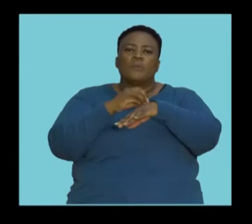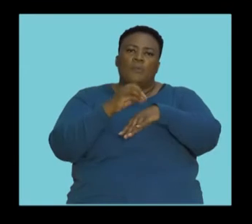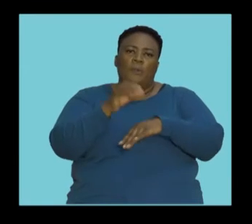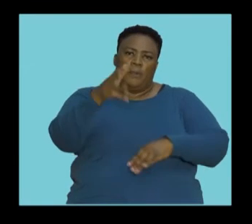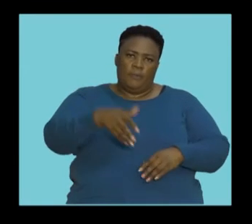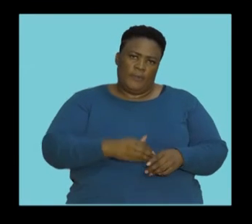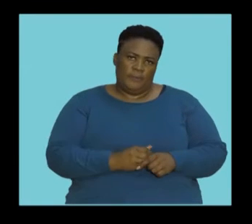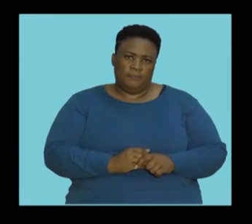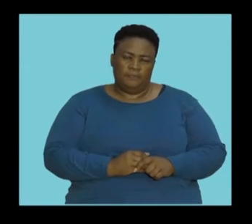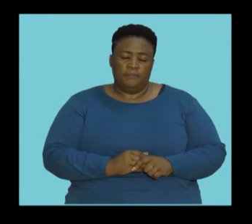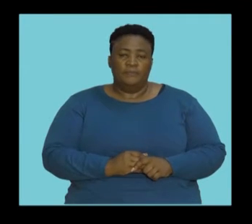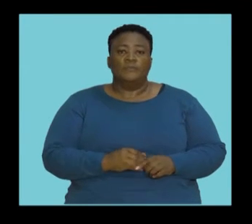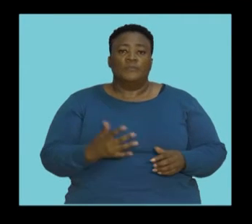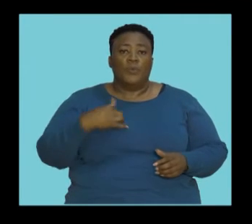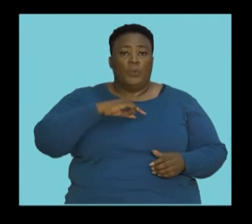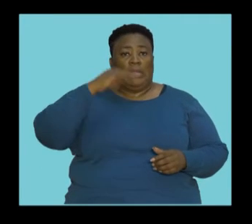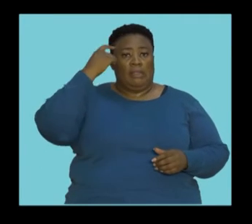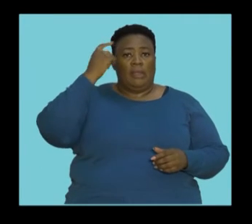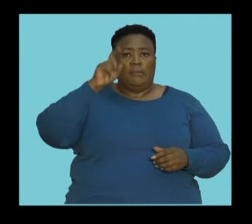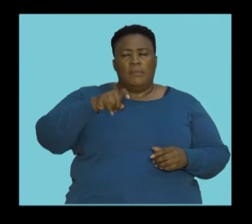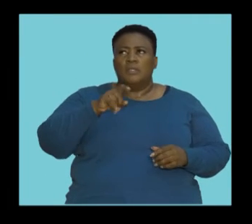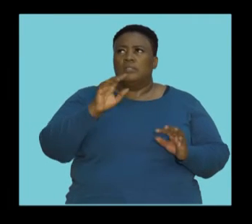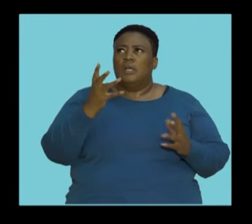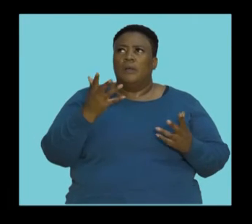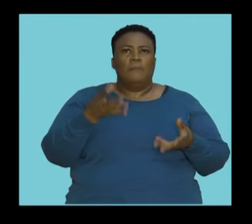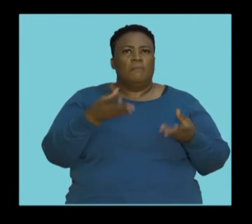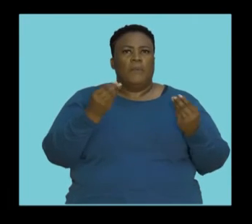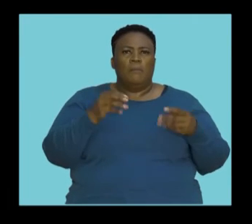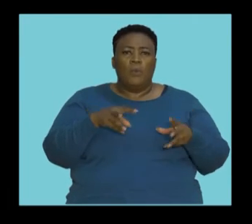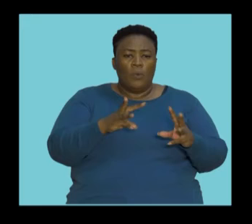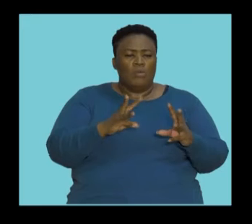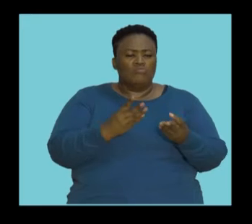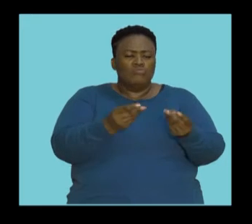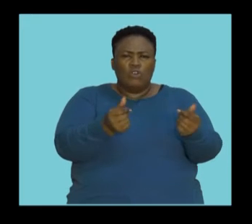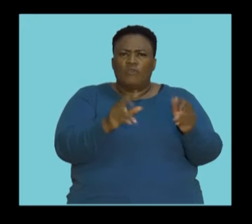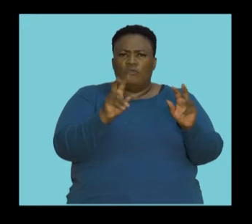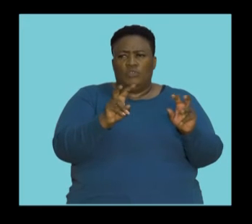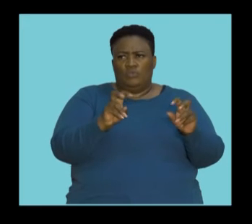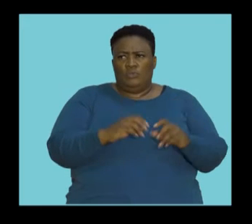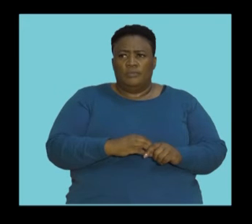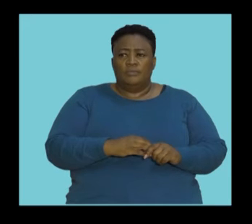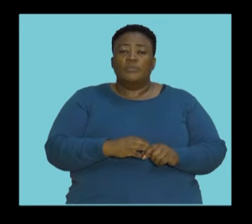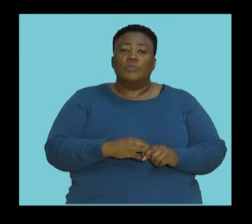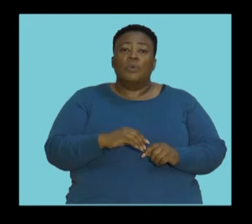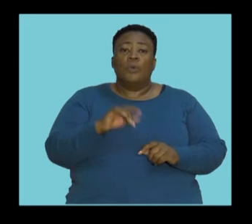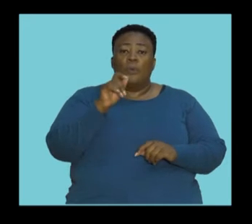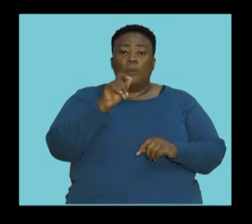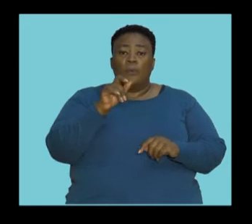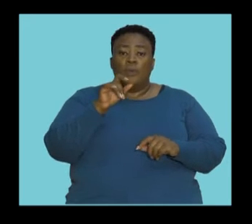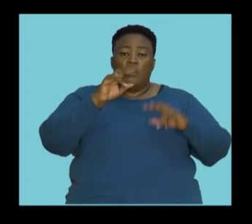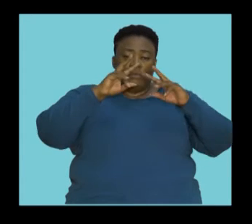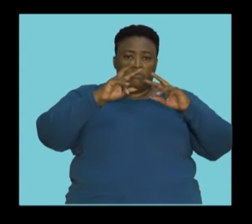So we got to think about a way to circumvent that. So biologists